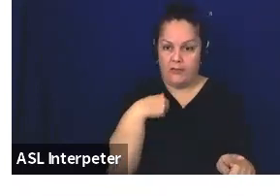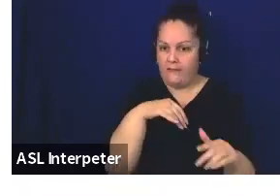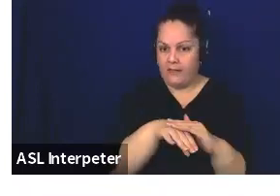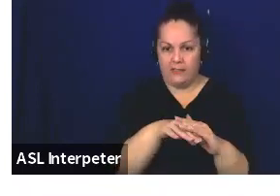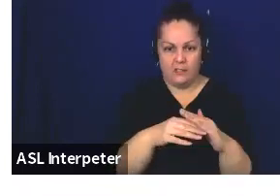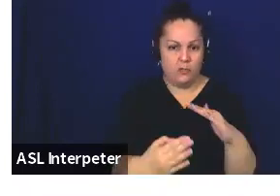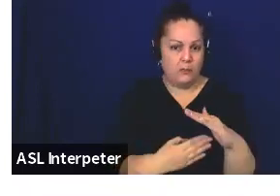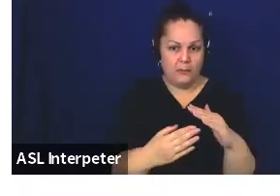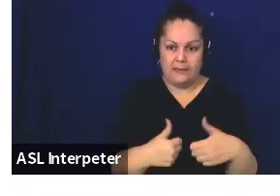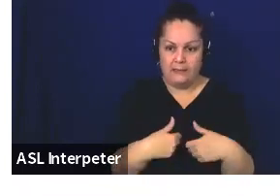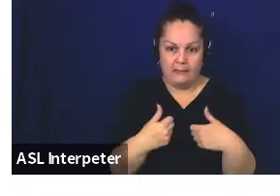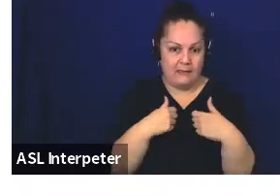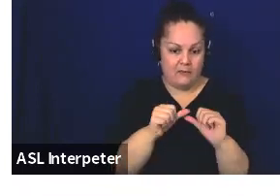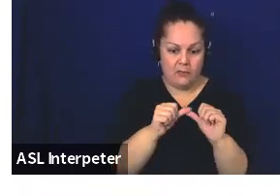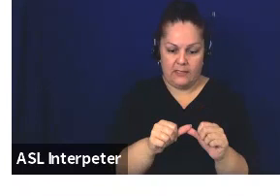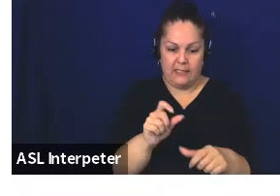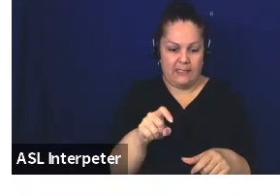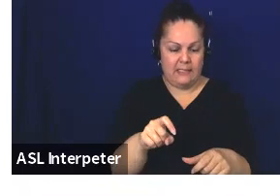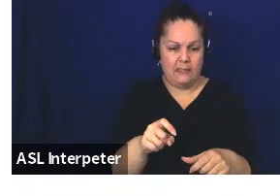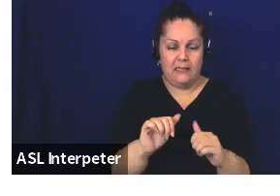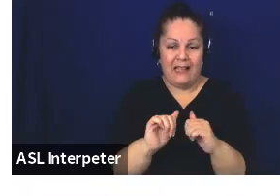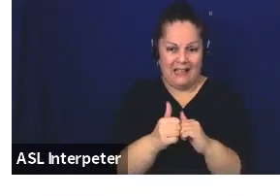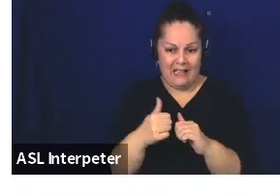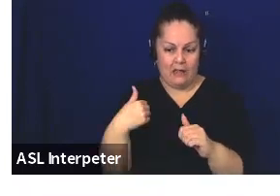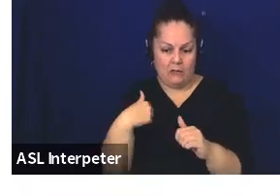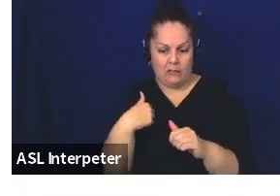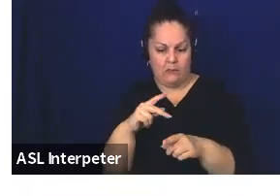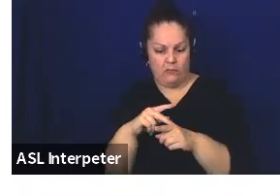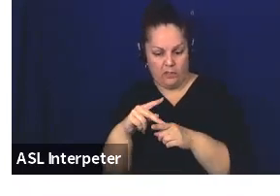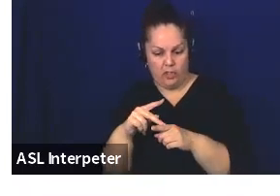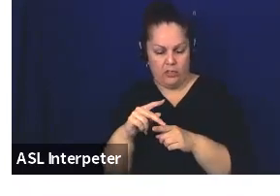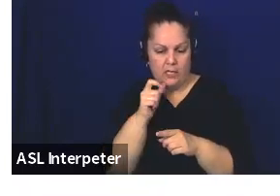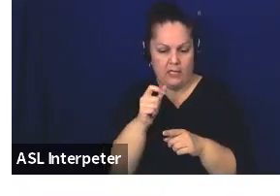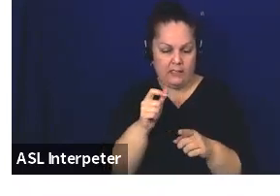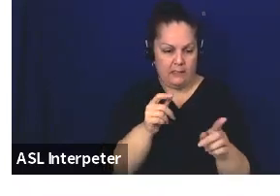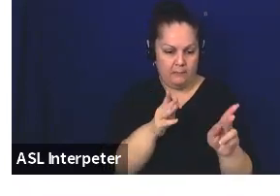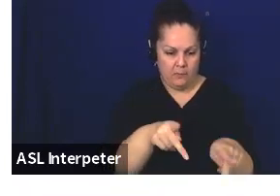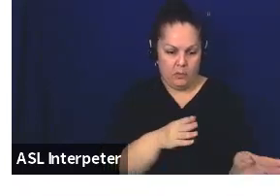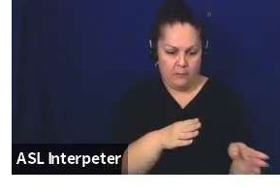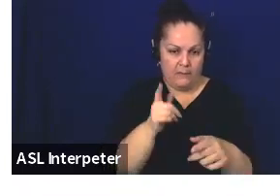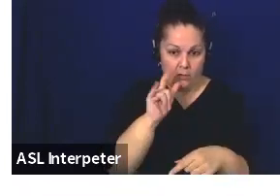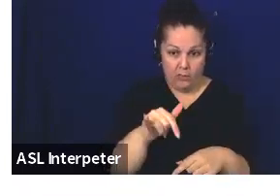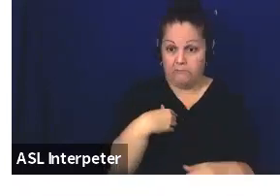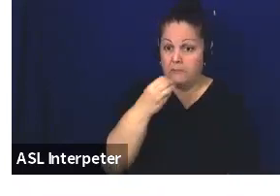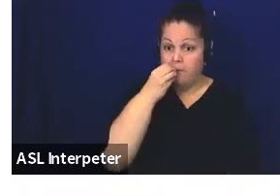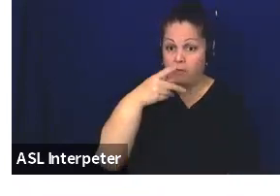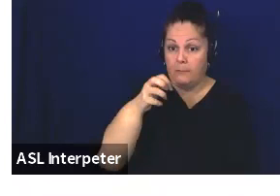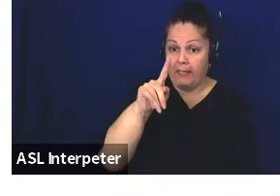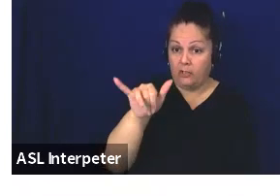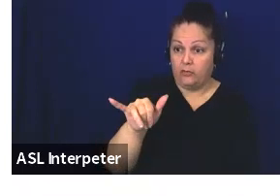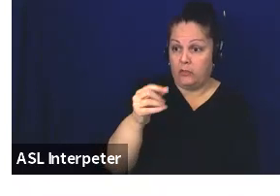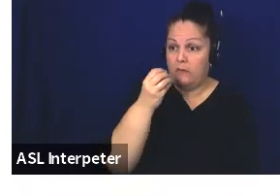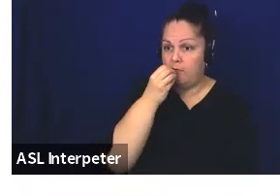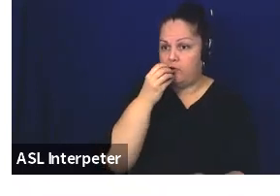basic life-sustaining necessities, how will the stakeholder and the individual plan for that? Are there food pantries or other food and